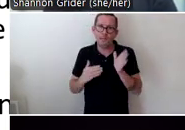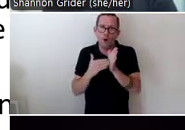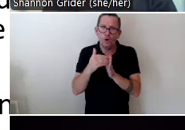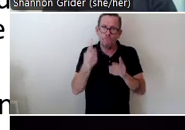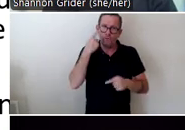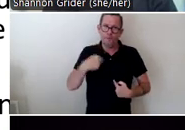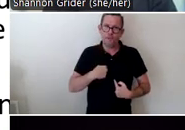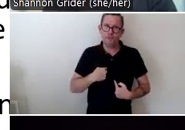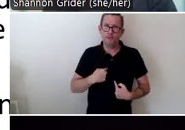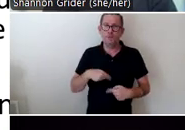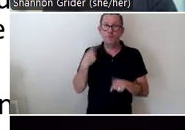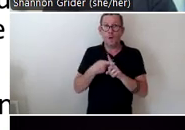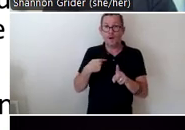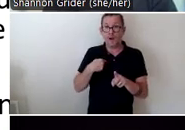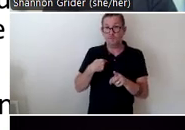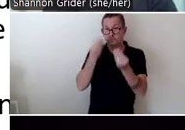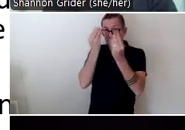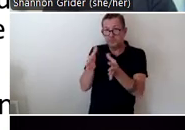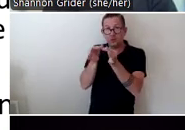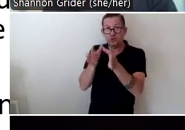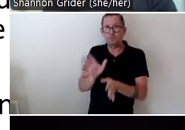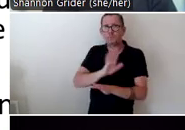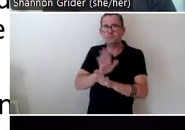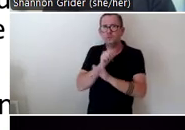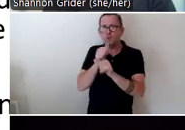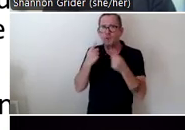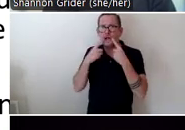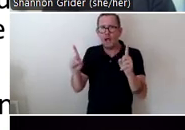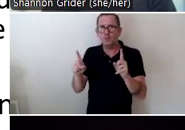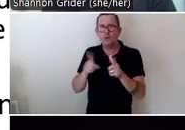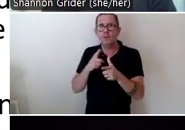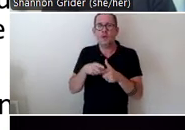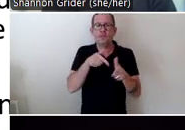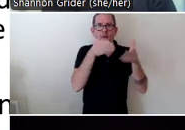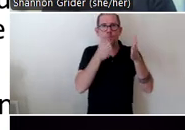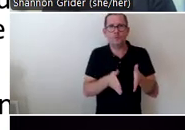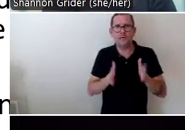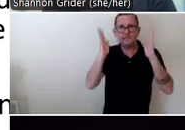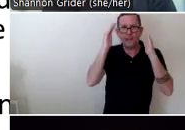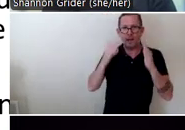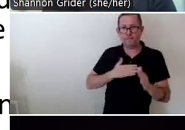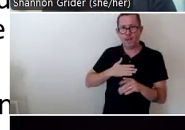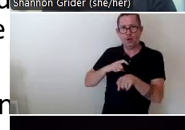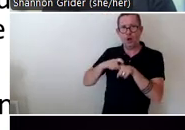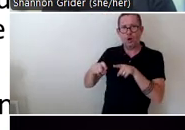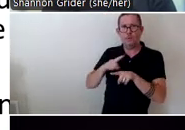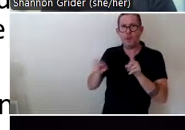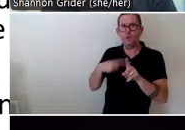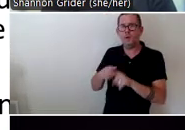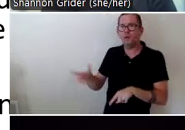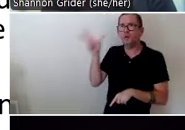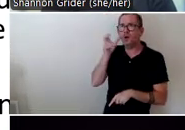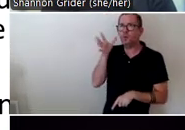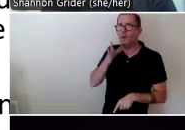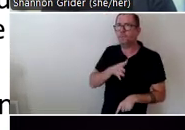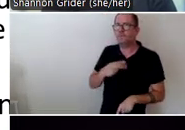man's name. That happens quite often for me. There's often a female voice. And so I tell the interpreter, don't announce me. And